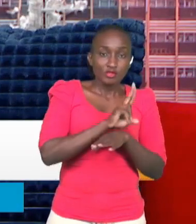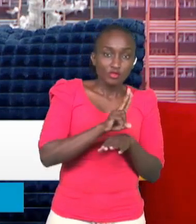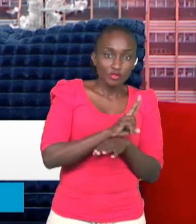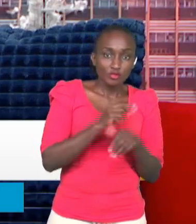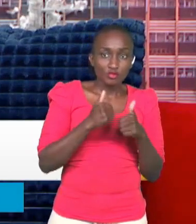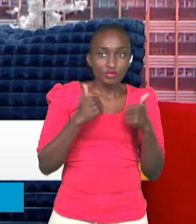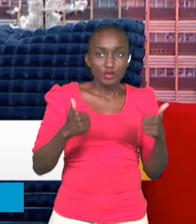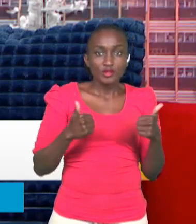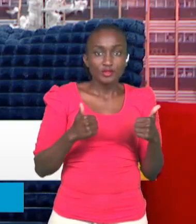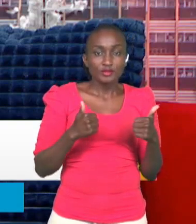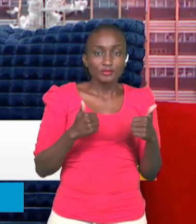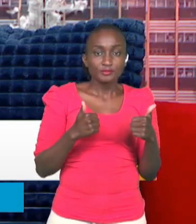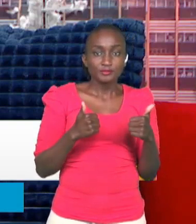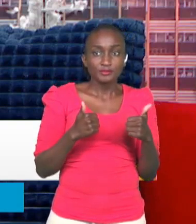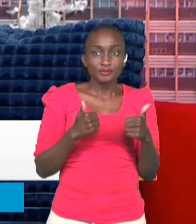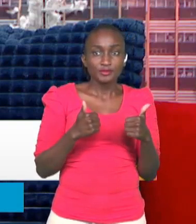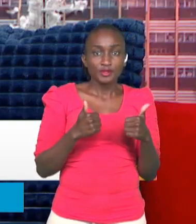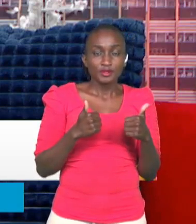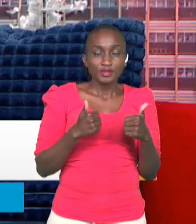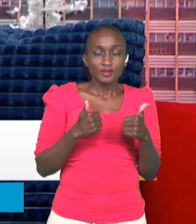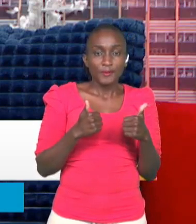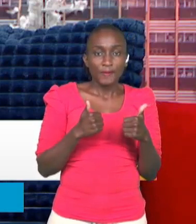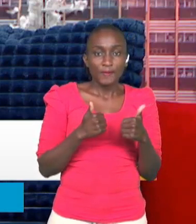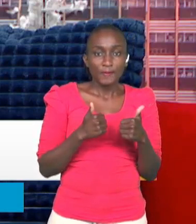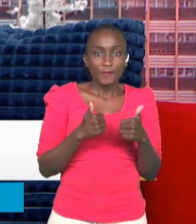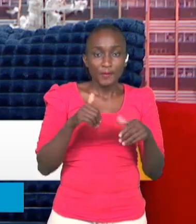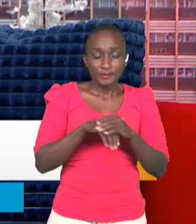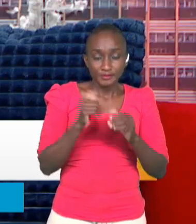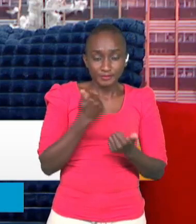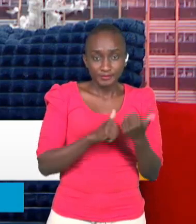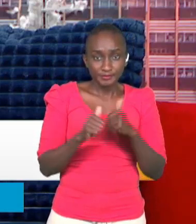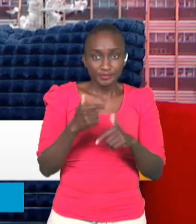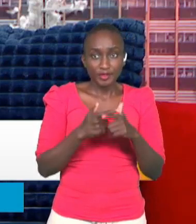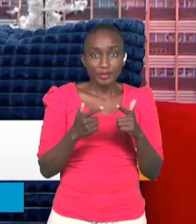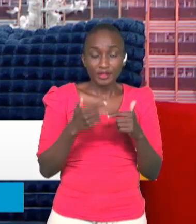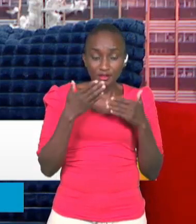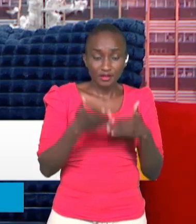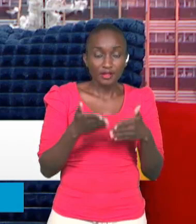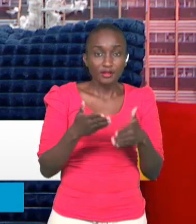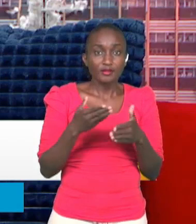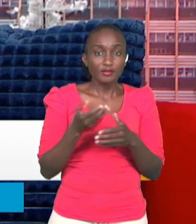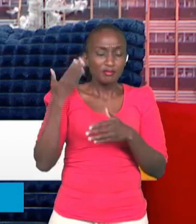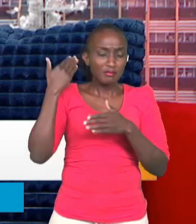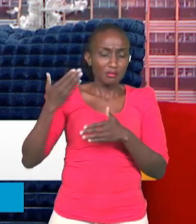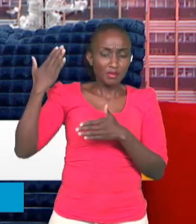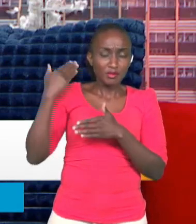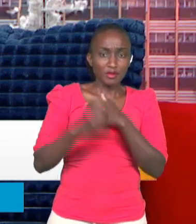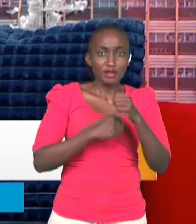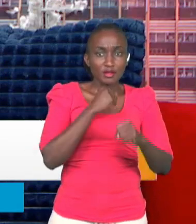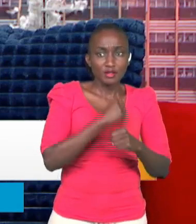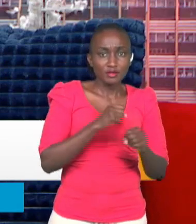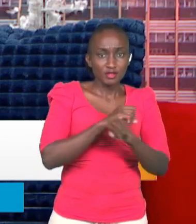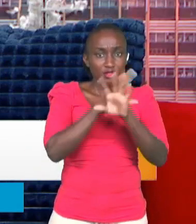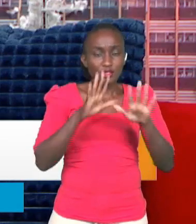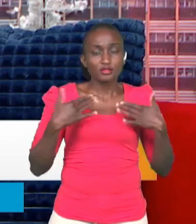know, in this way which they are being sought to be put okay. in the act. Okay. But they have been there. The AG has always been doing that. They've been clearing people for